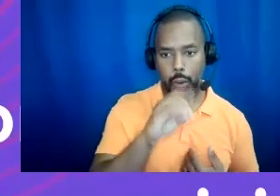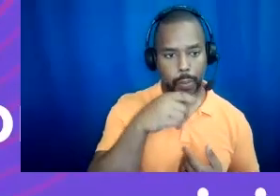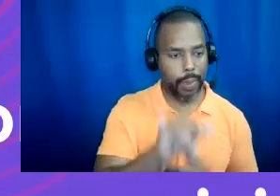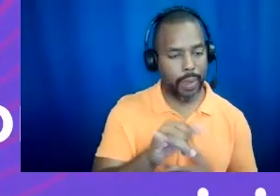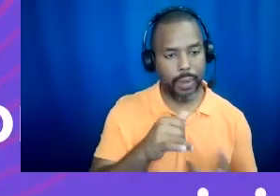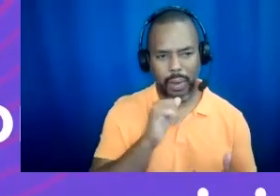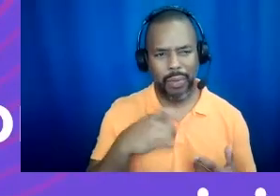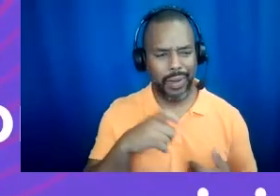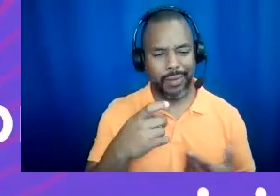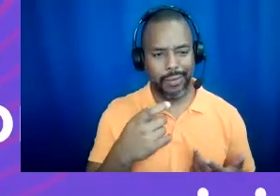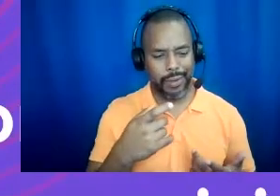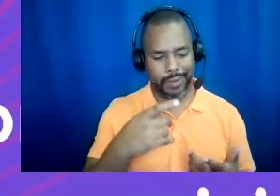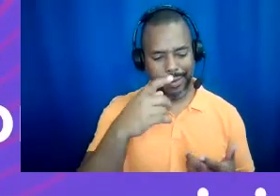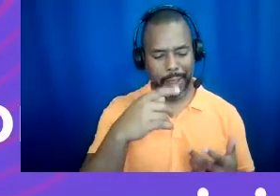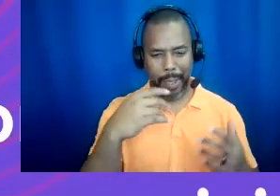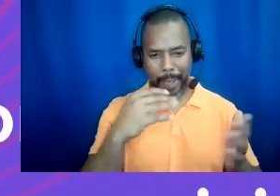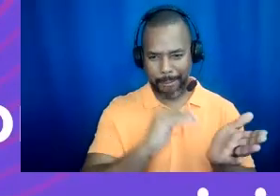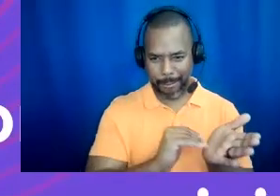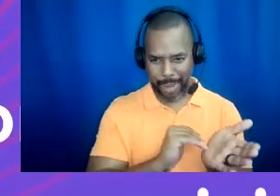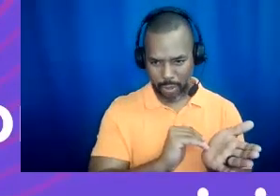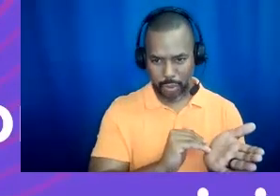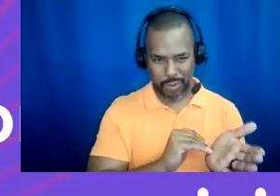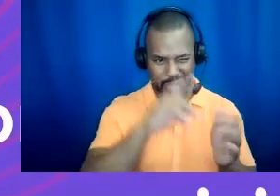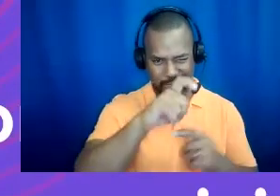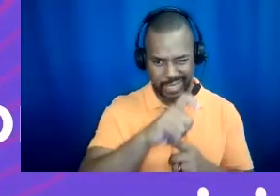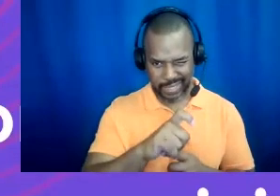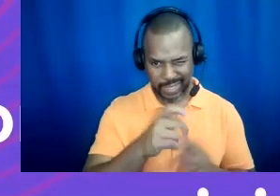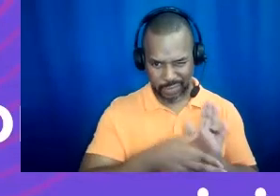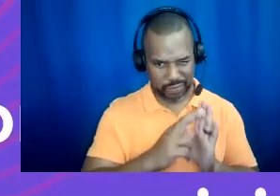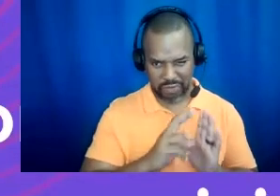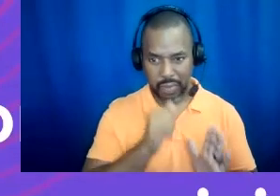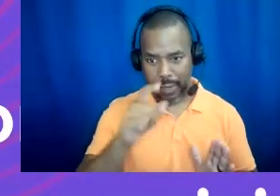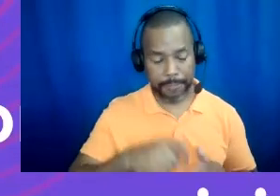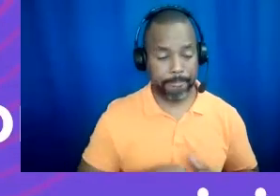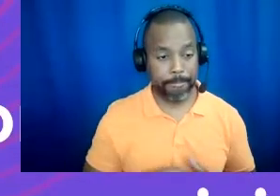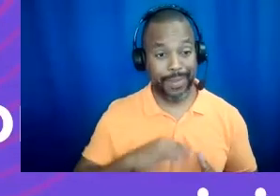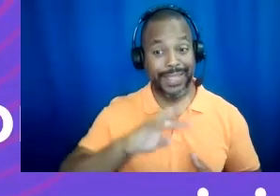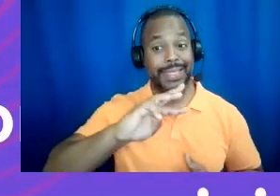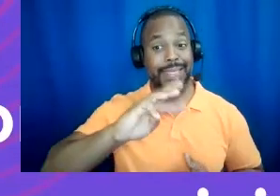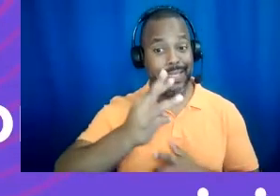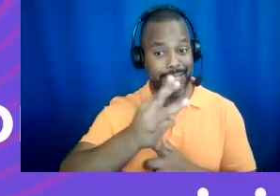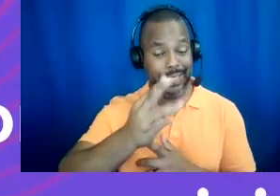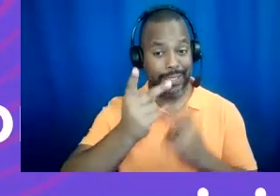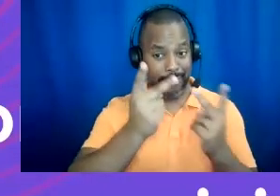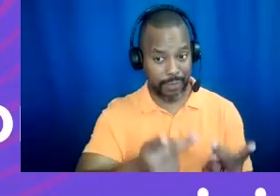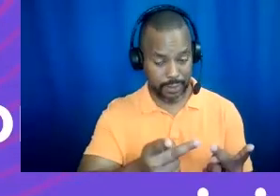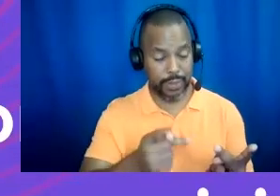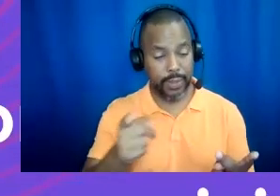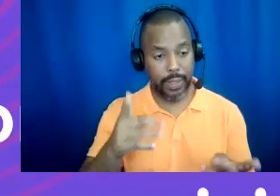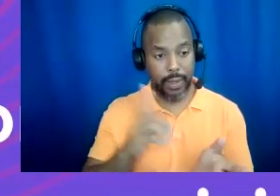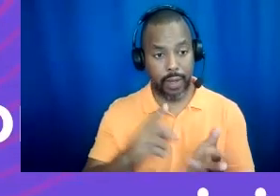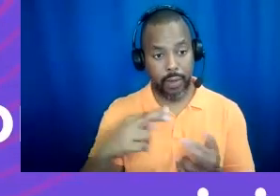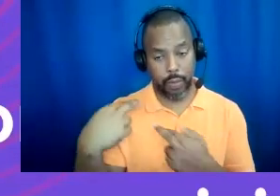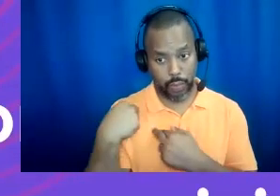a medical necessity review. If you go for that 6th visit, your doctor is responsible to ensure they are submitting